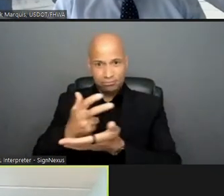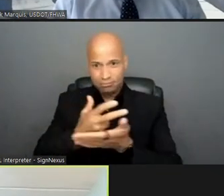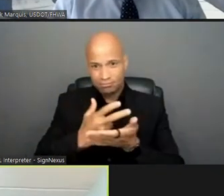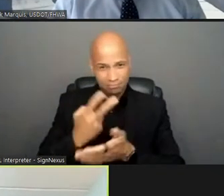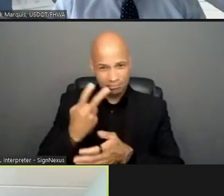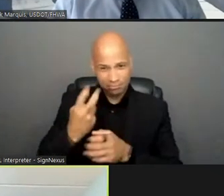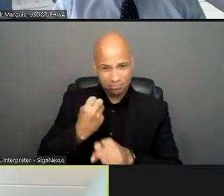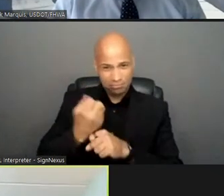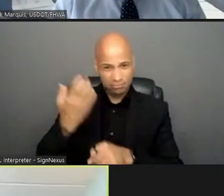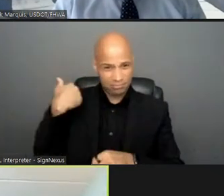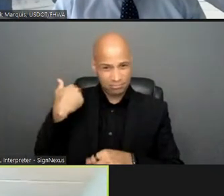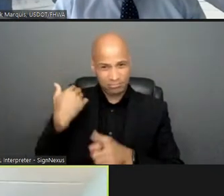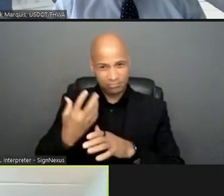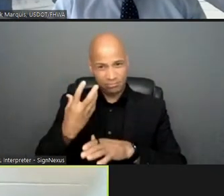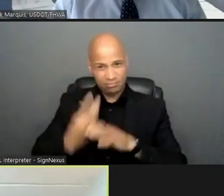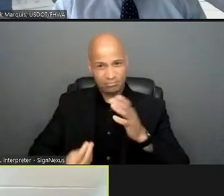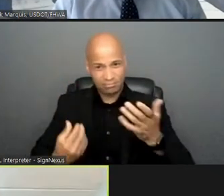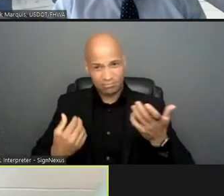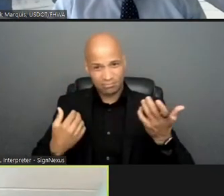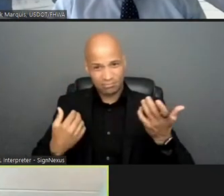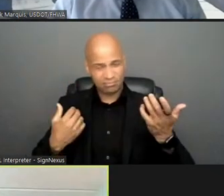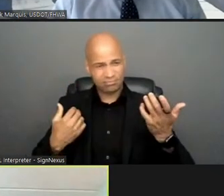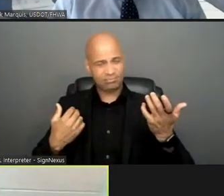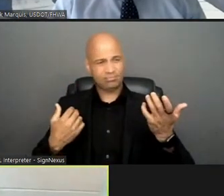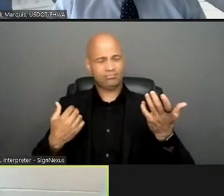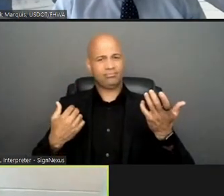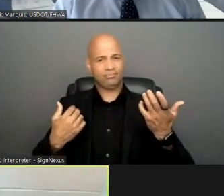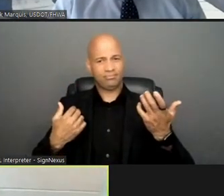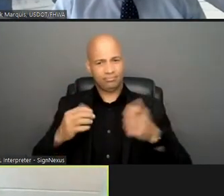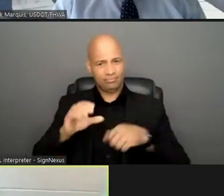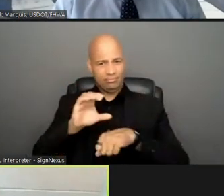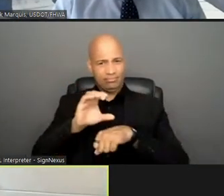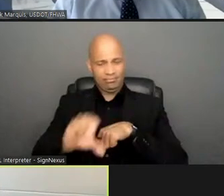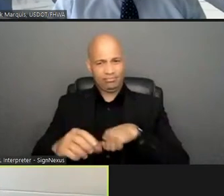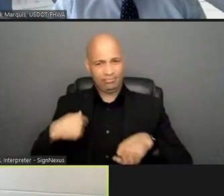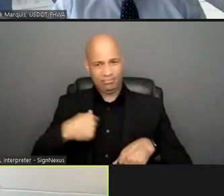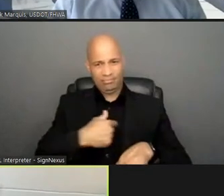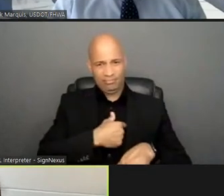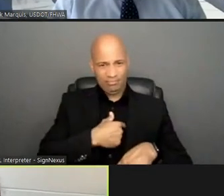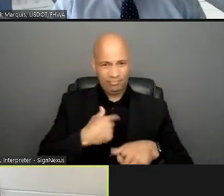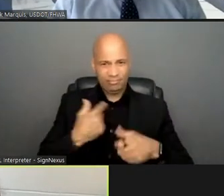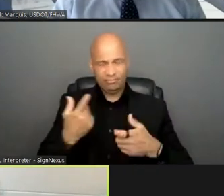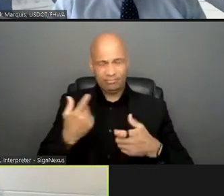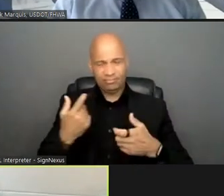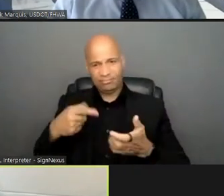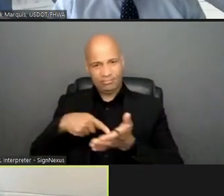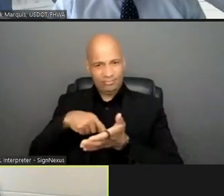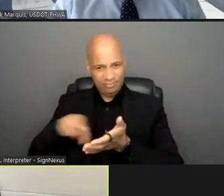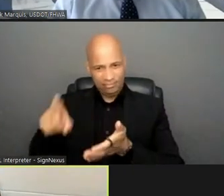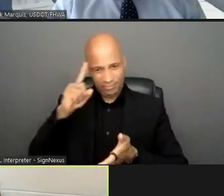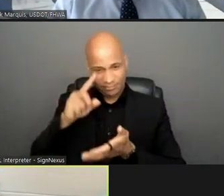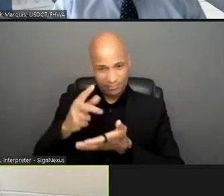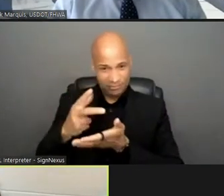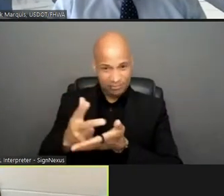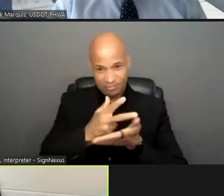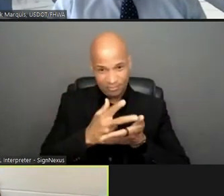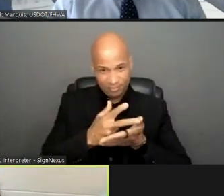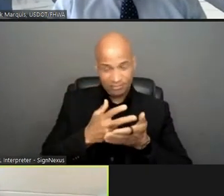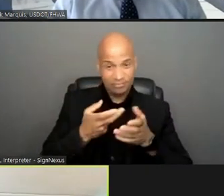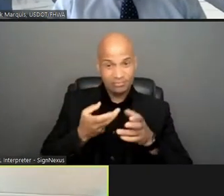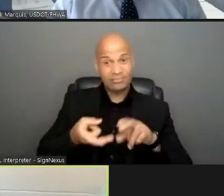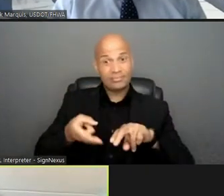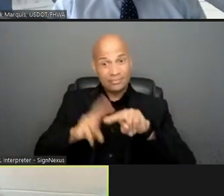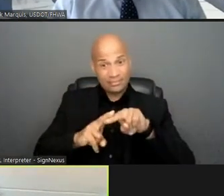ago making us have to pay enough for parking in addition to that you